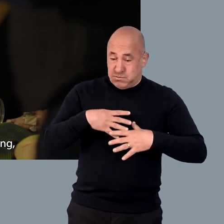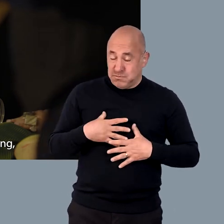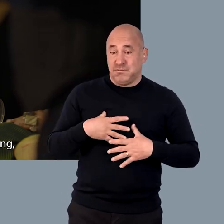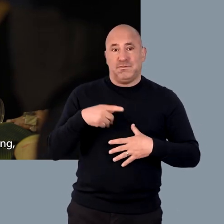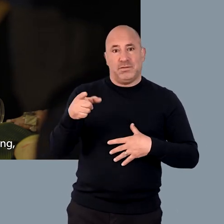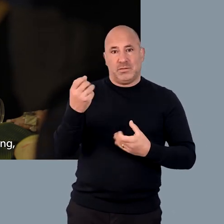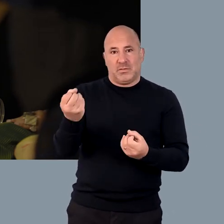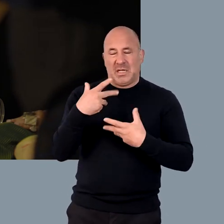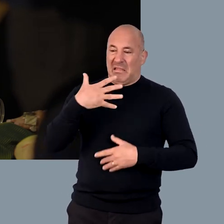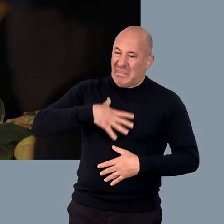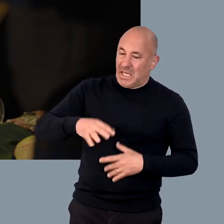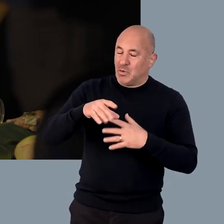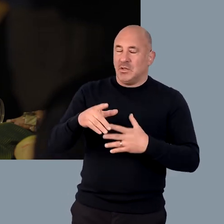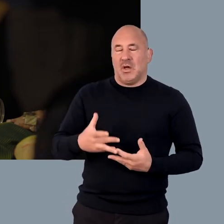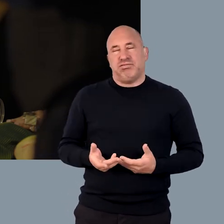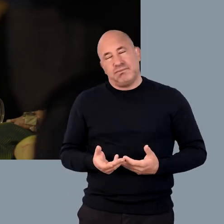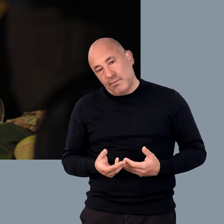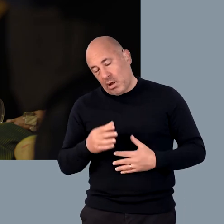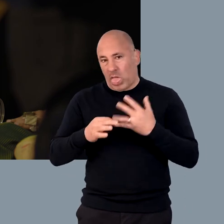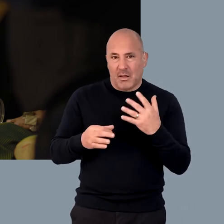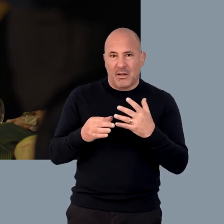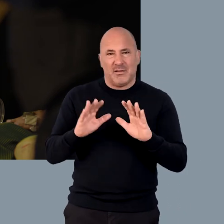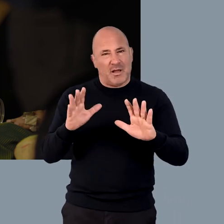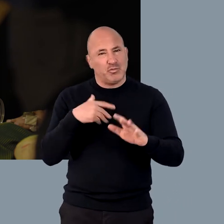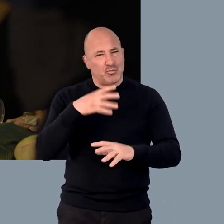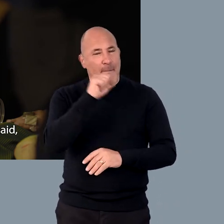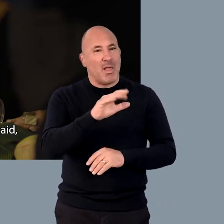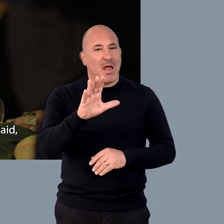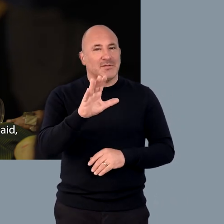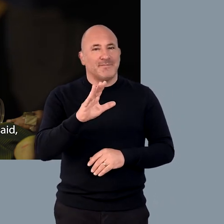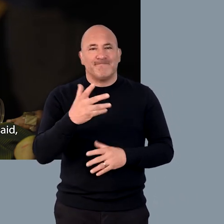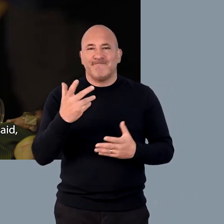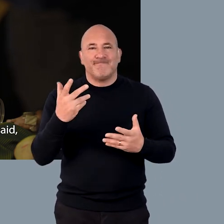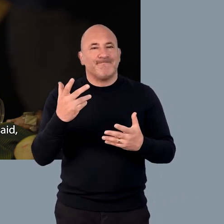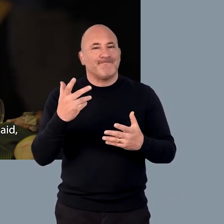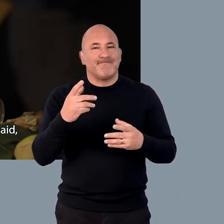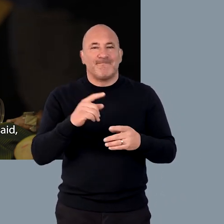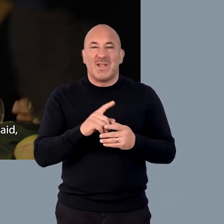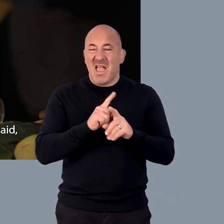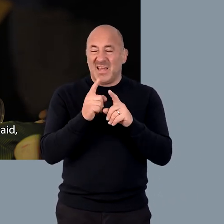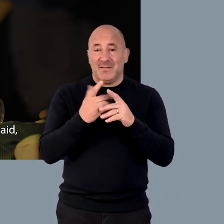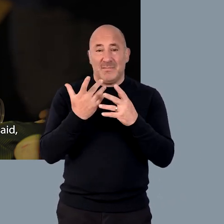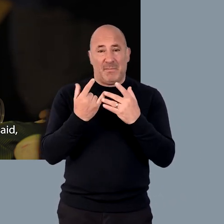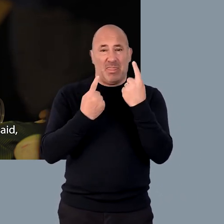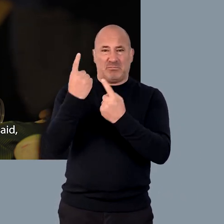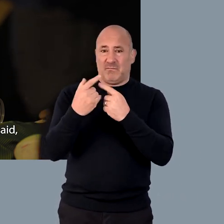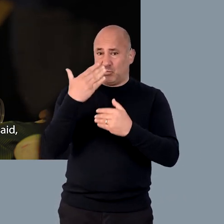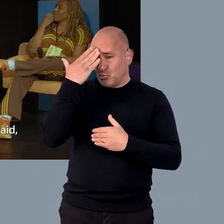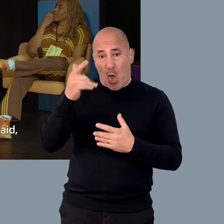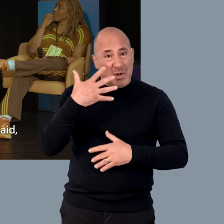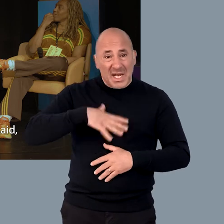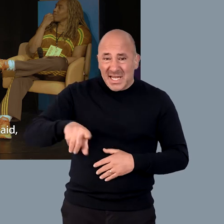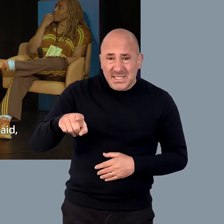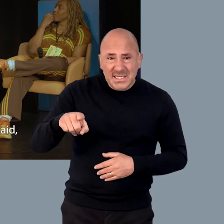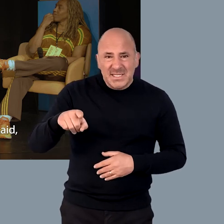it's really draining it can be really tiring for someone to say what they need so if you're not getting you know as we said if we're not